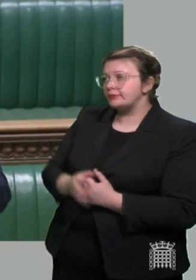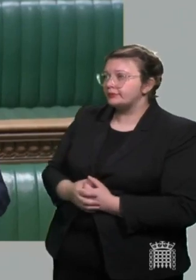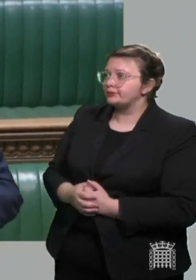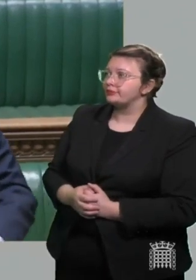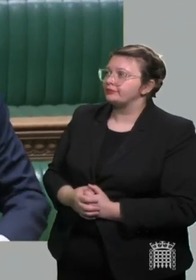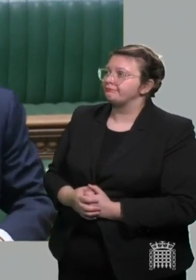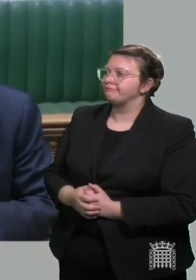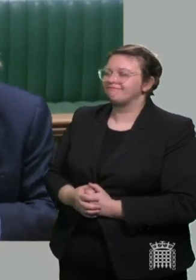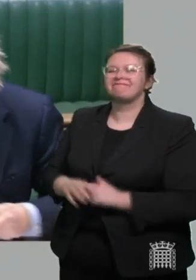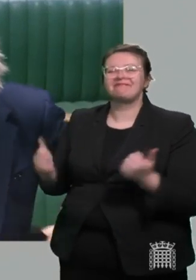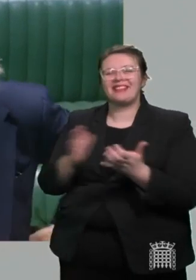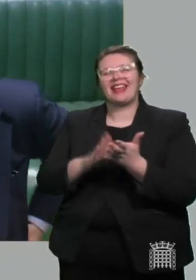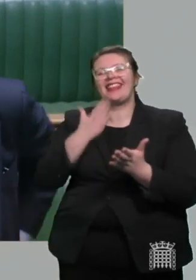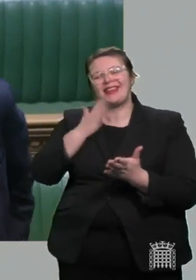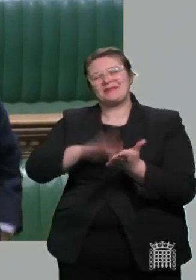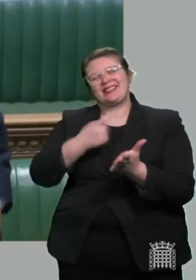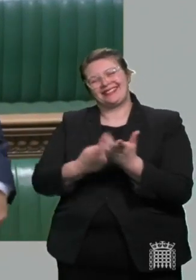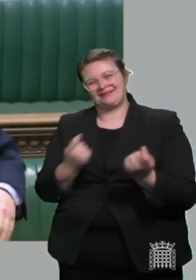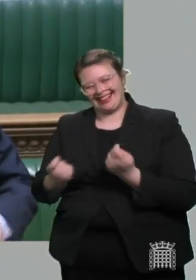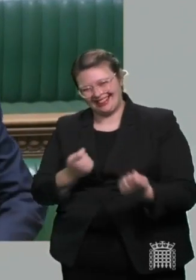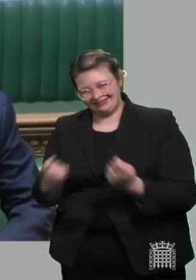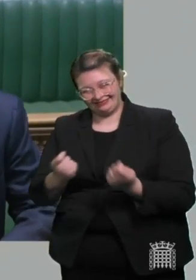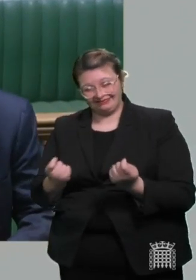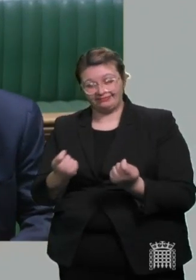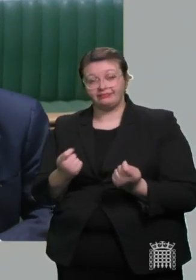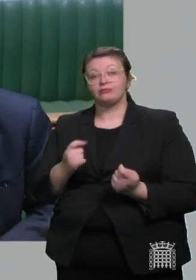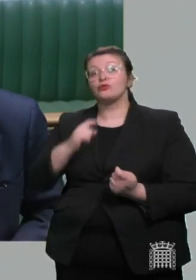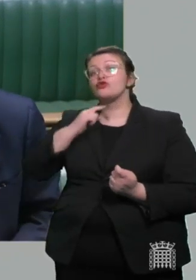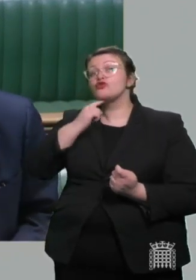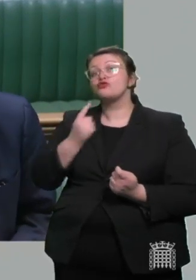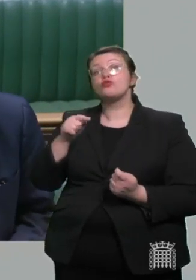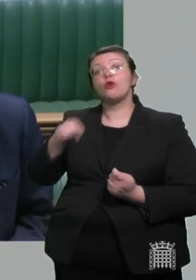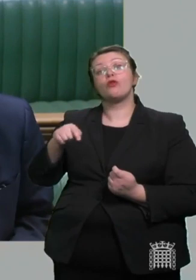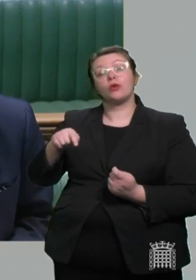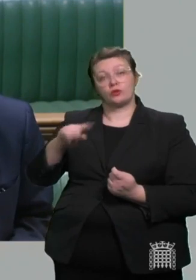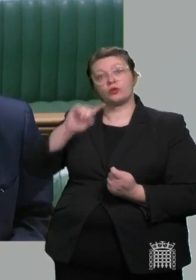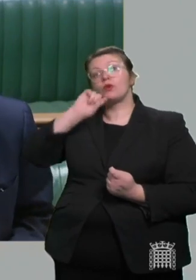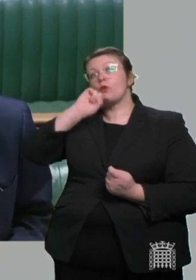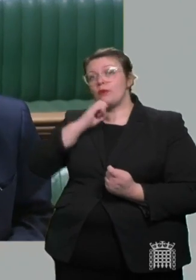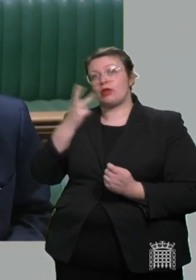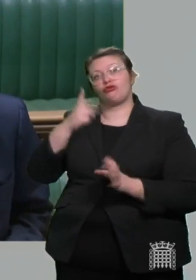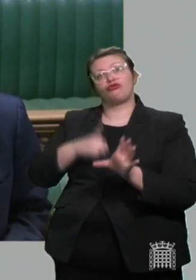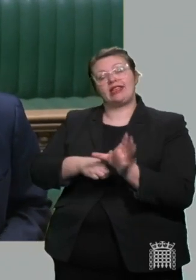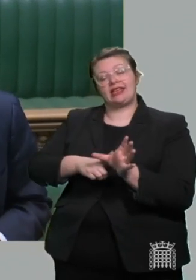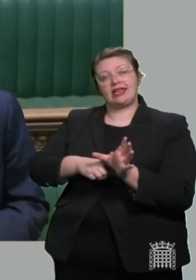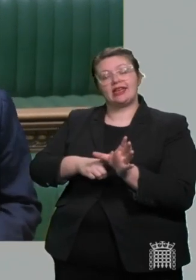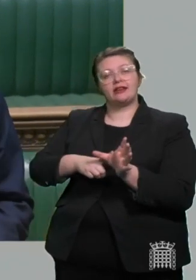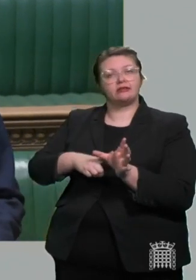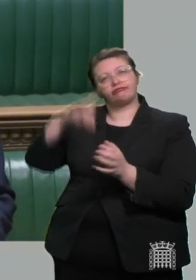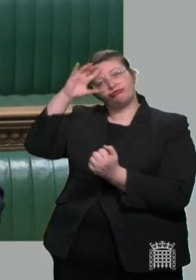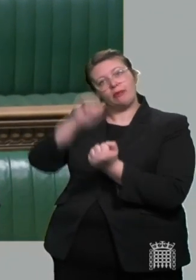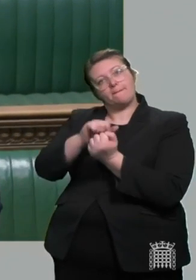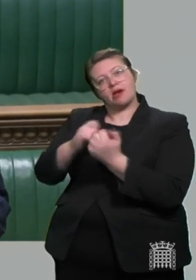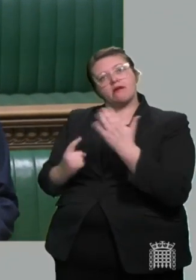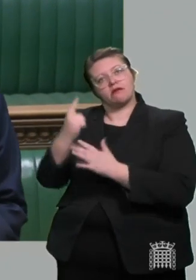Thank you, Mr Speaker. It will be three years tomorrow since a chemical weapon was deployed by Russian military